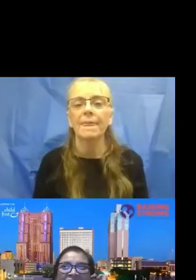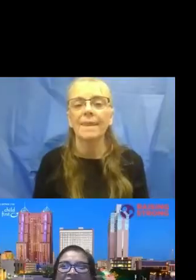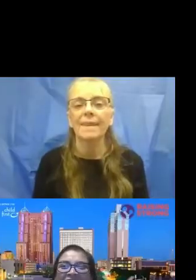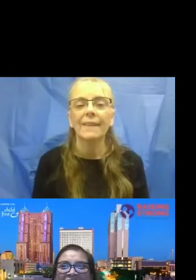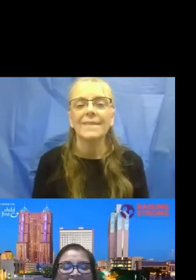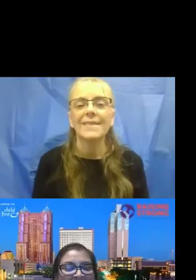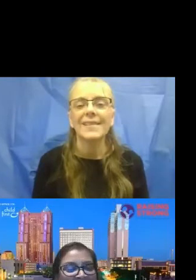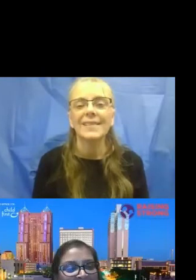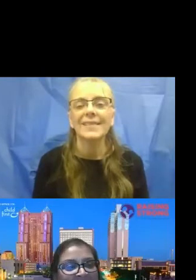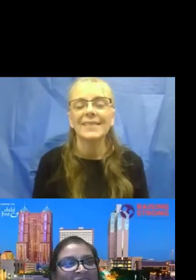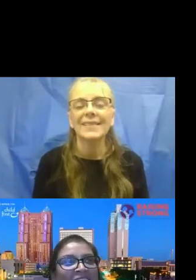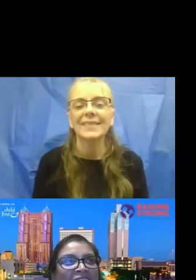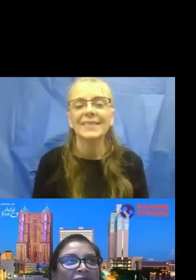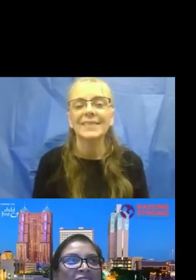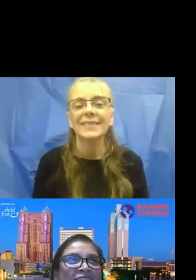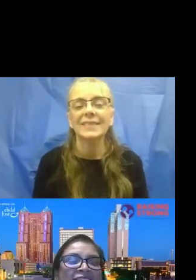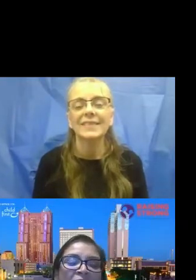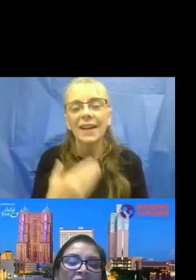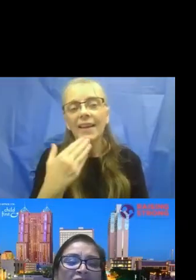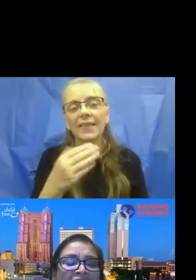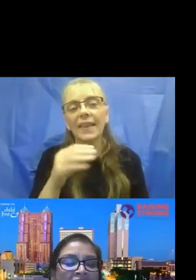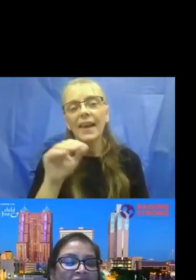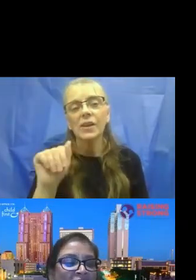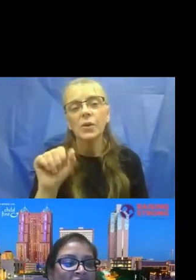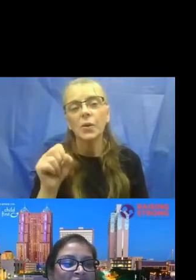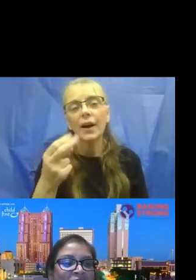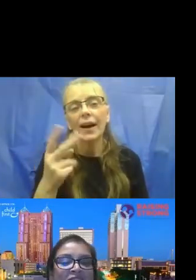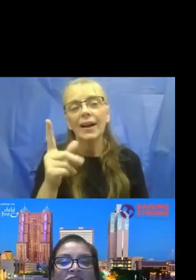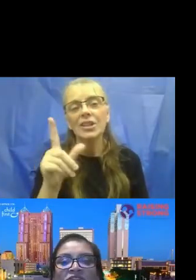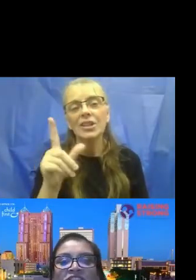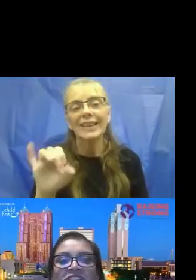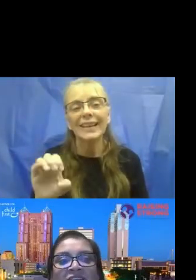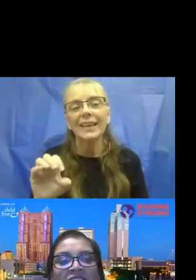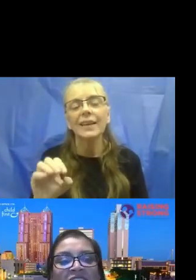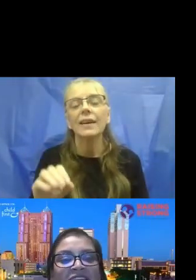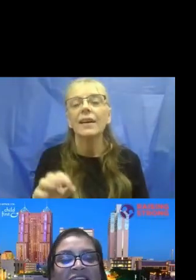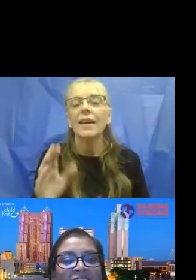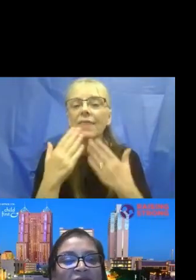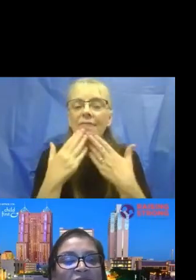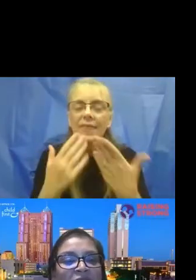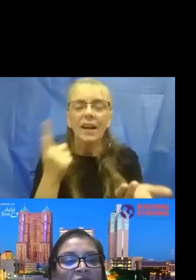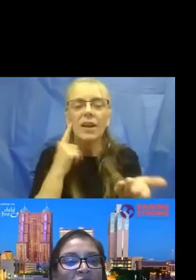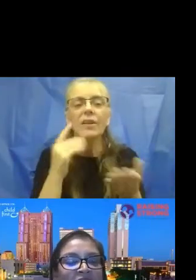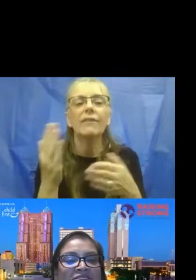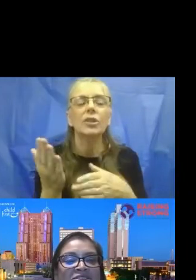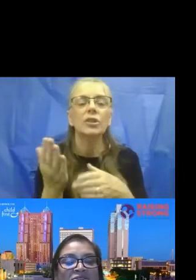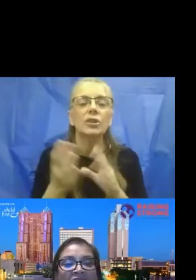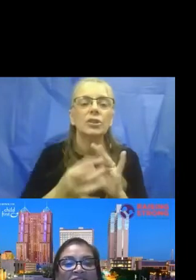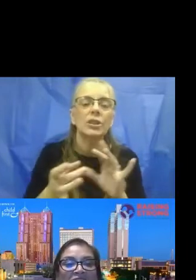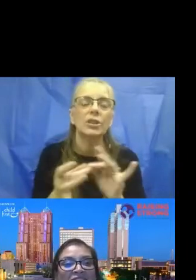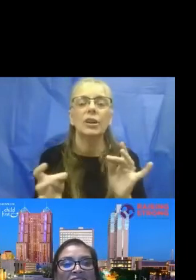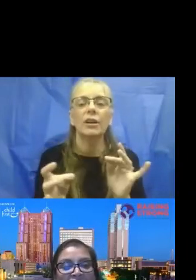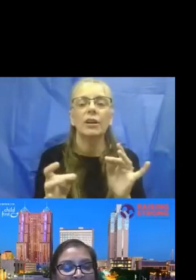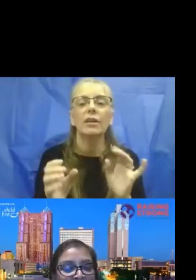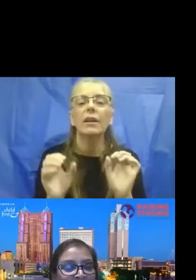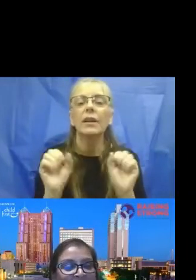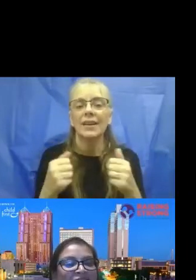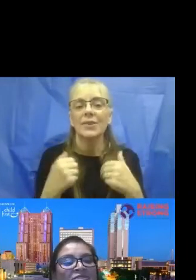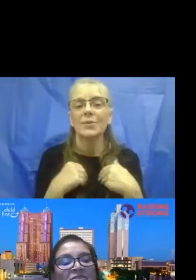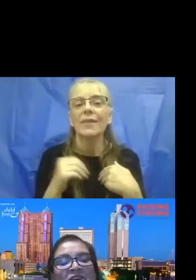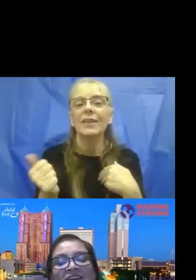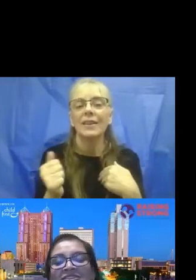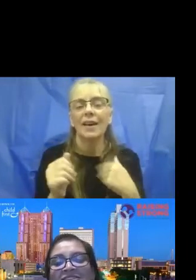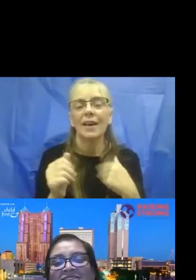Thanks, Ashley. And yes, Bailey, that is so awesome. Thank you for sharing. So we do have another door